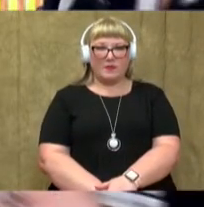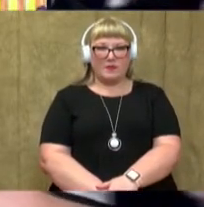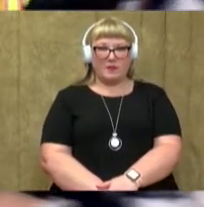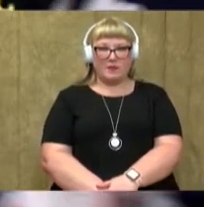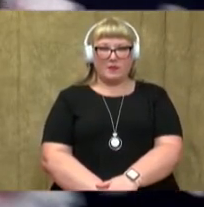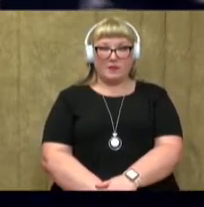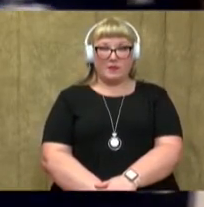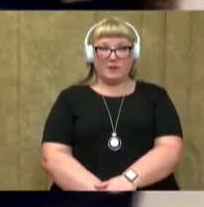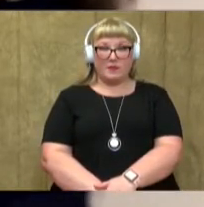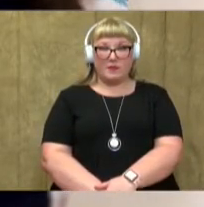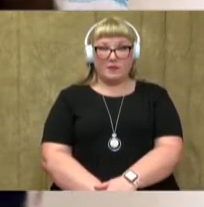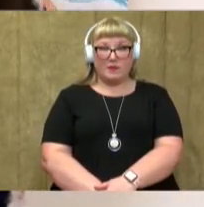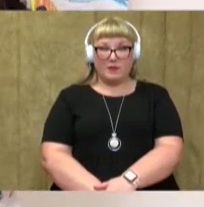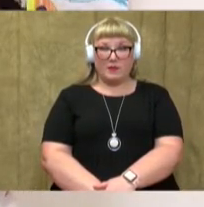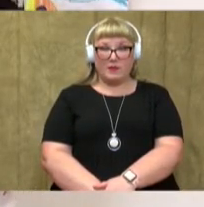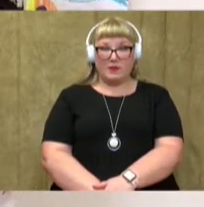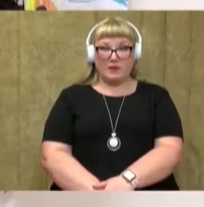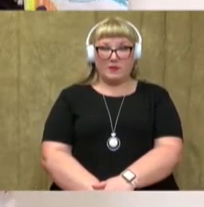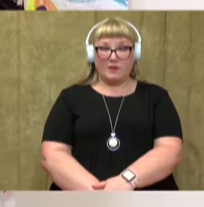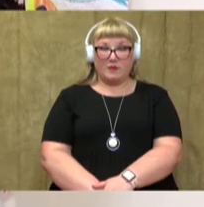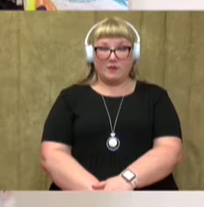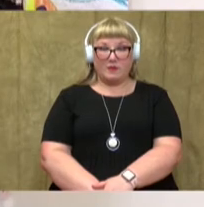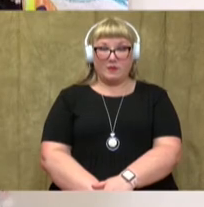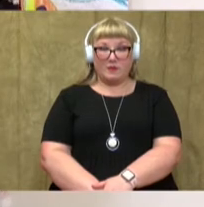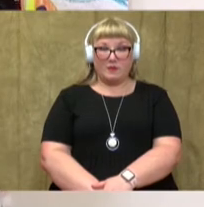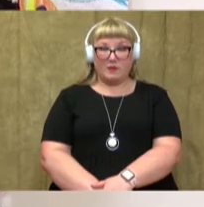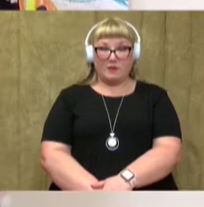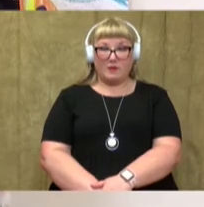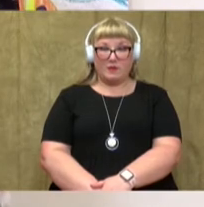All right, so the next,